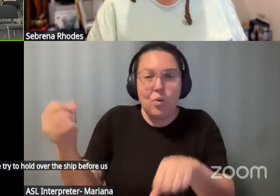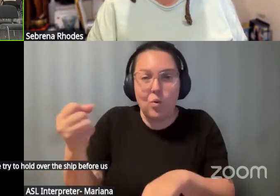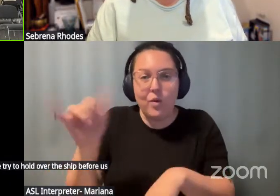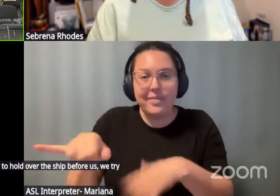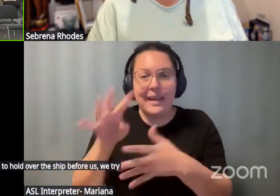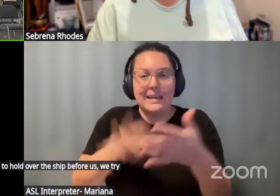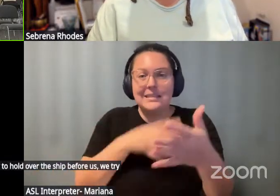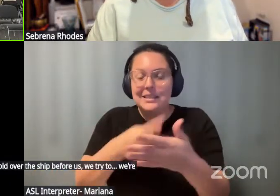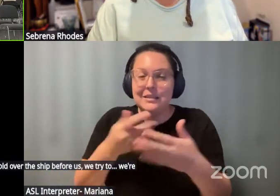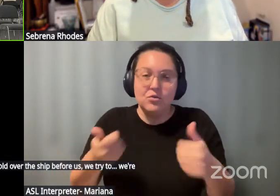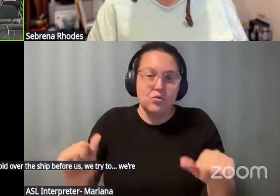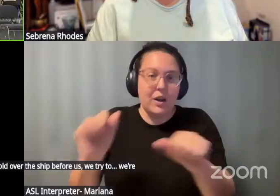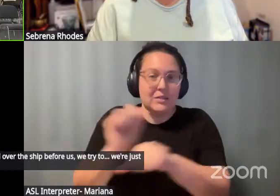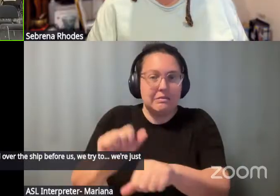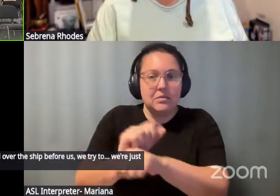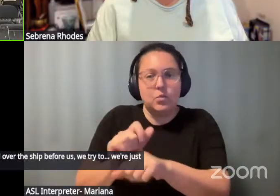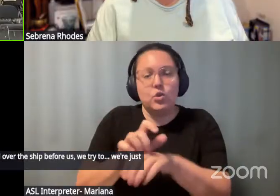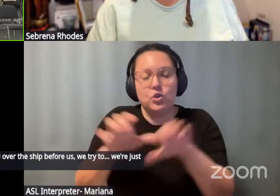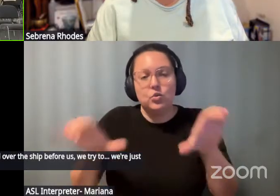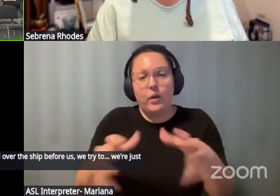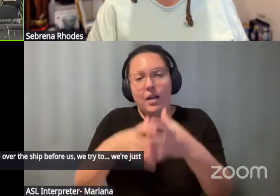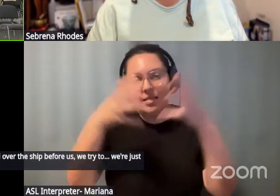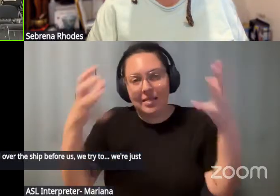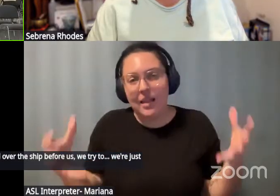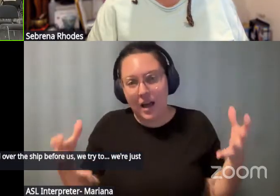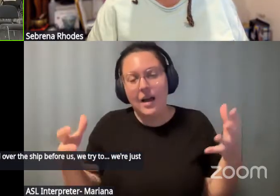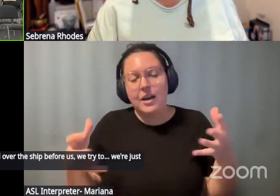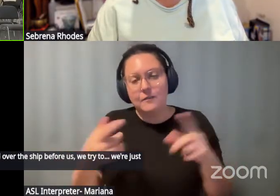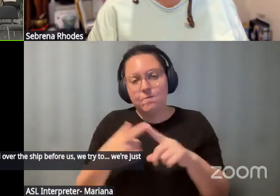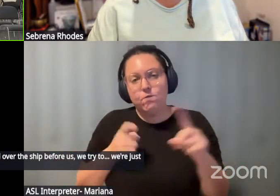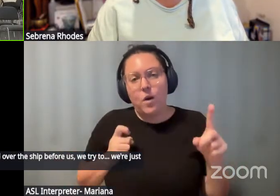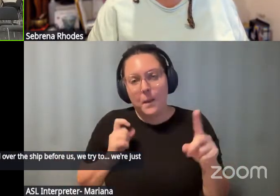We're just trying to pull a lot out of our